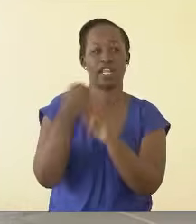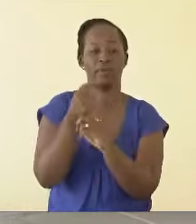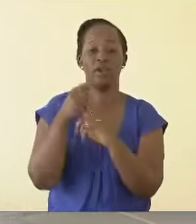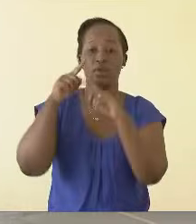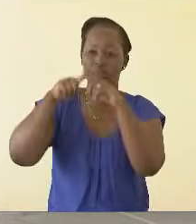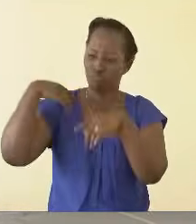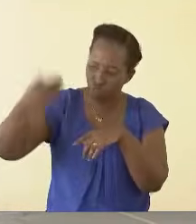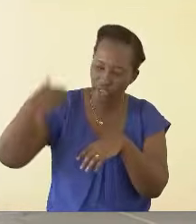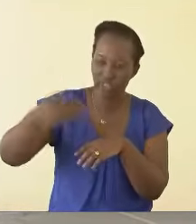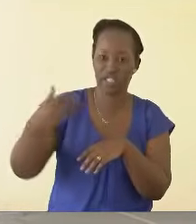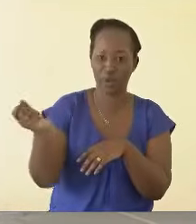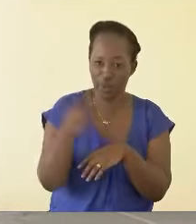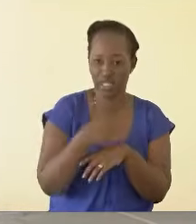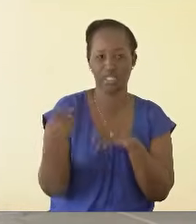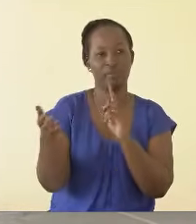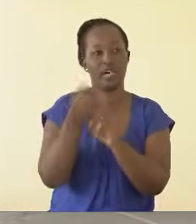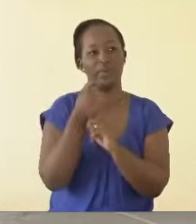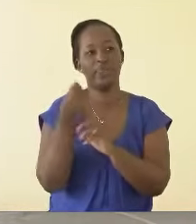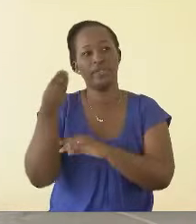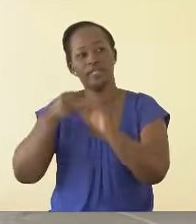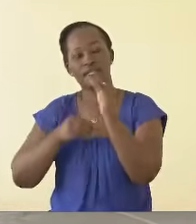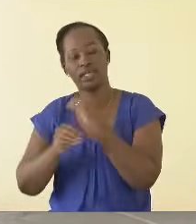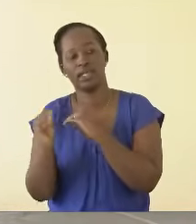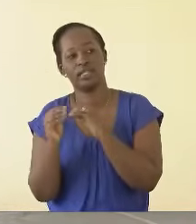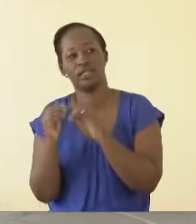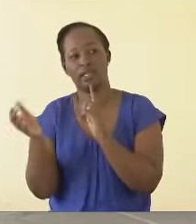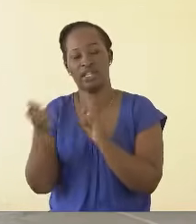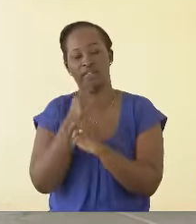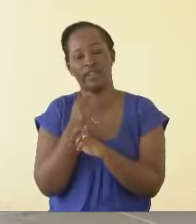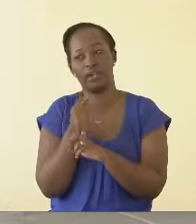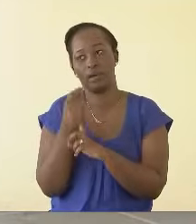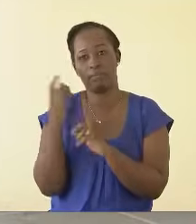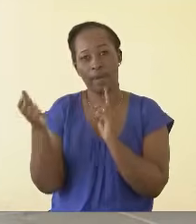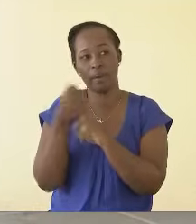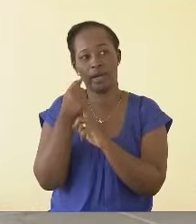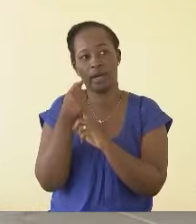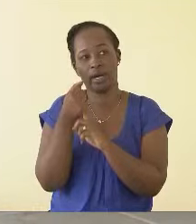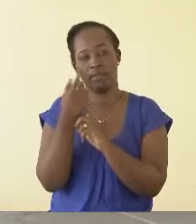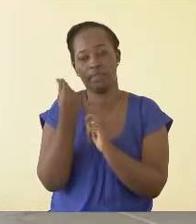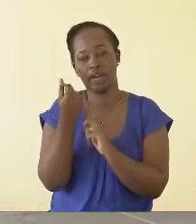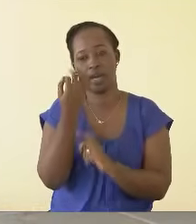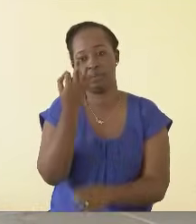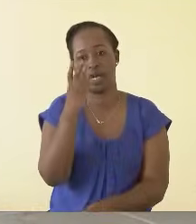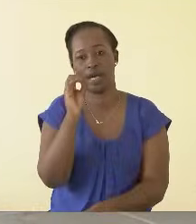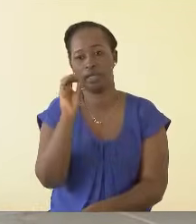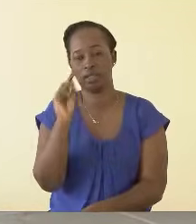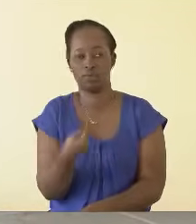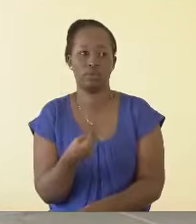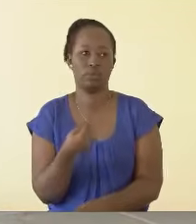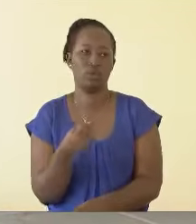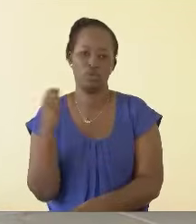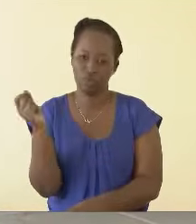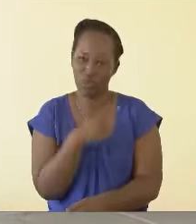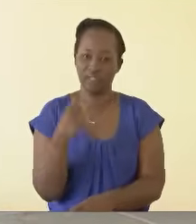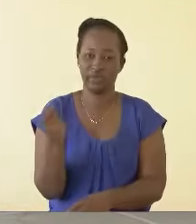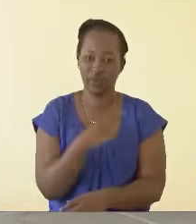So each month, the sales revenue were projected at 300,000 per month.